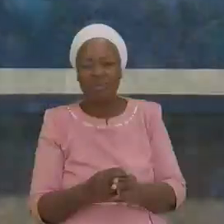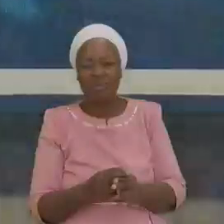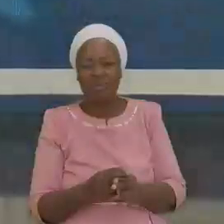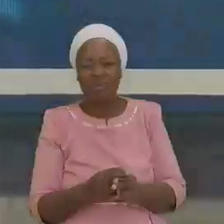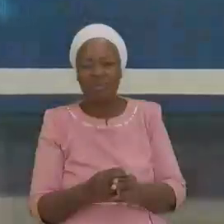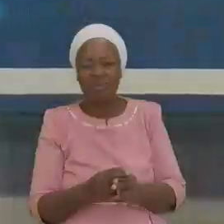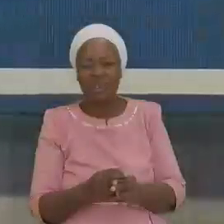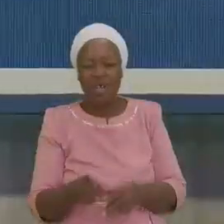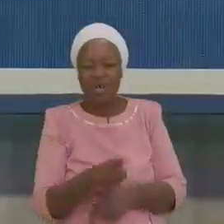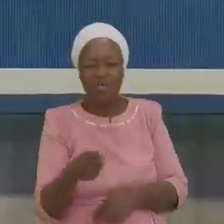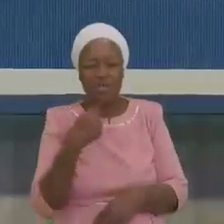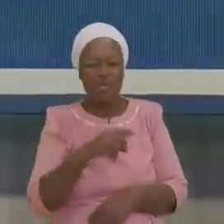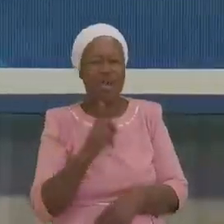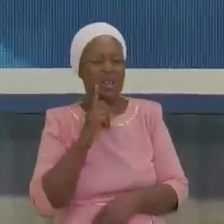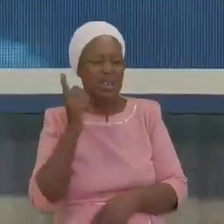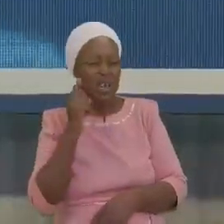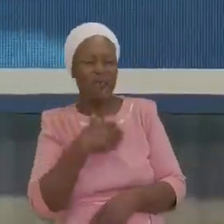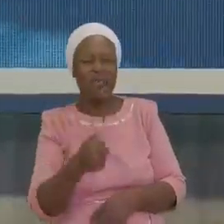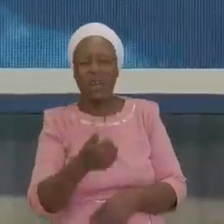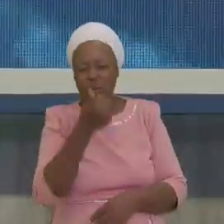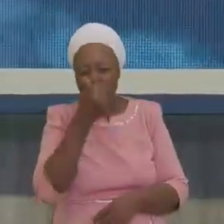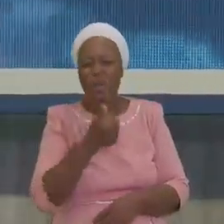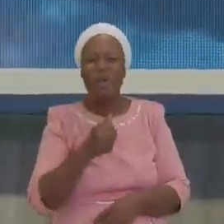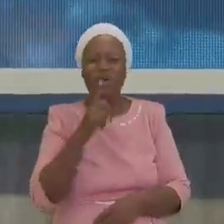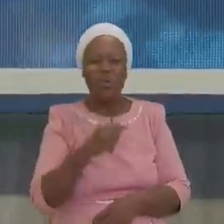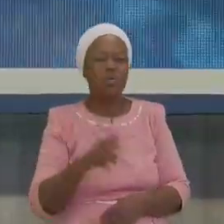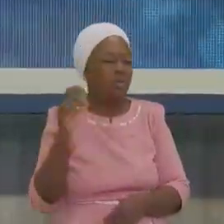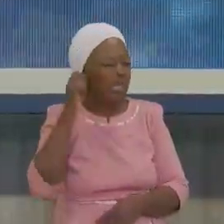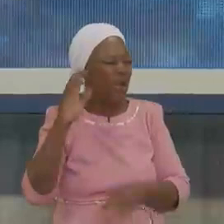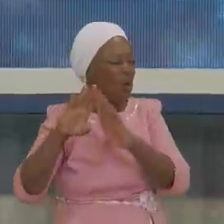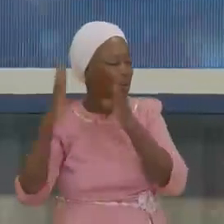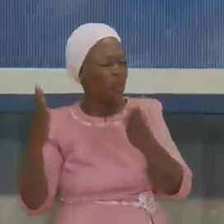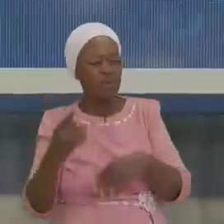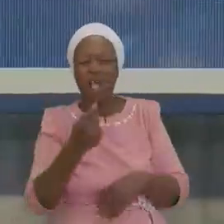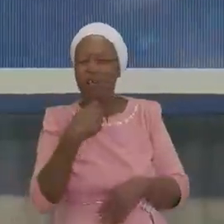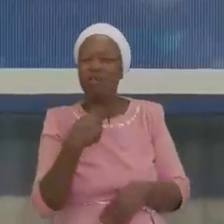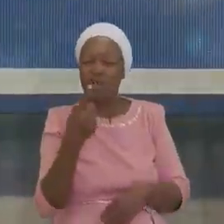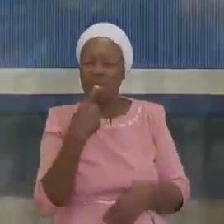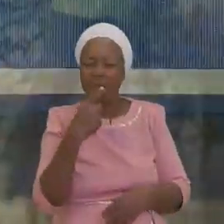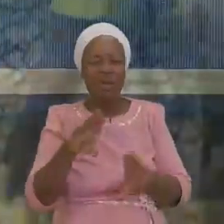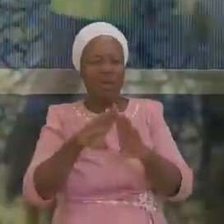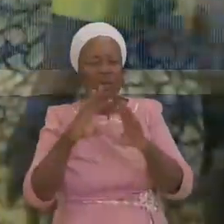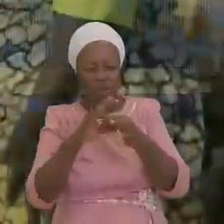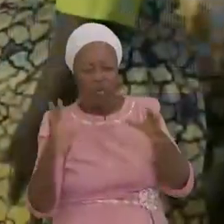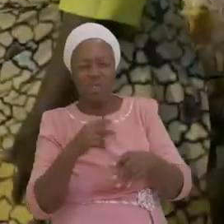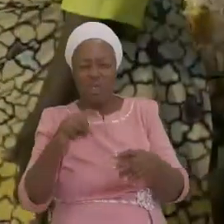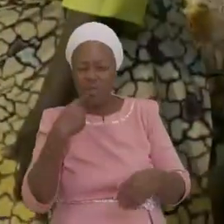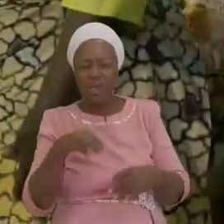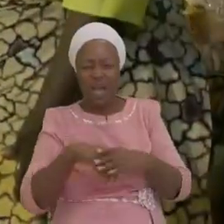Those who are deaf and dumb, your ears open, your tongue loose, speak out and hear.